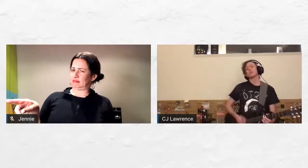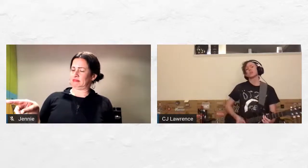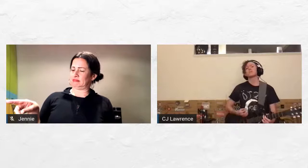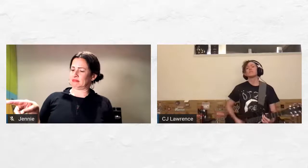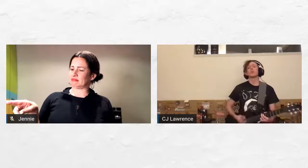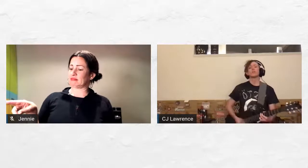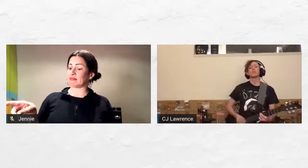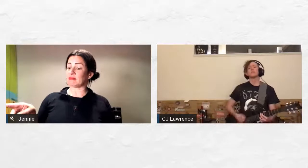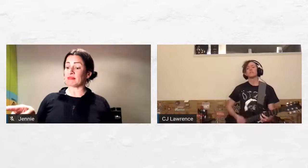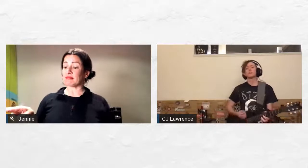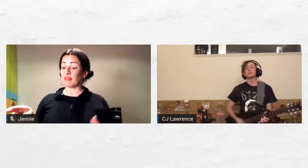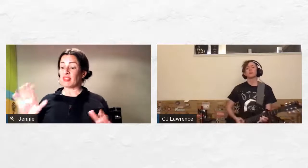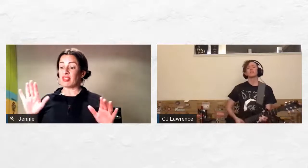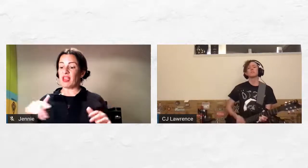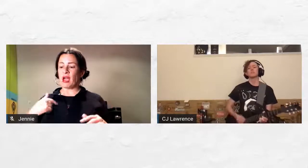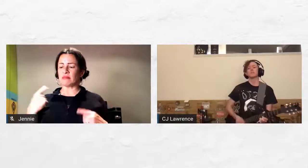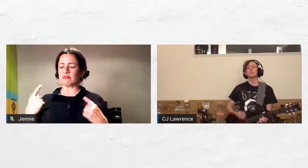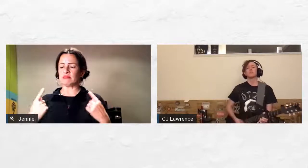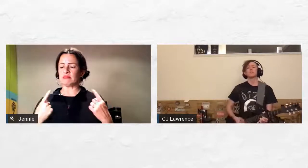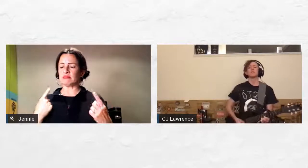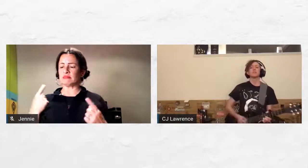That's when I started